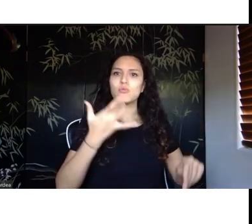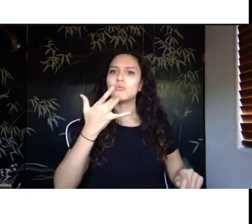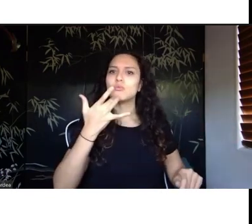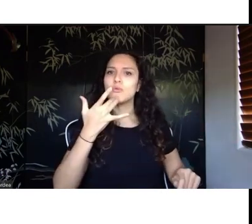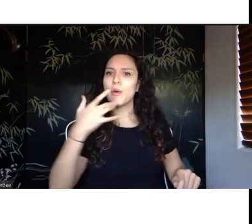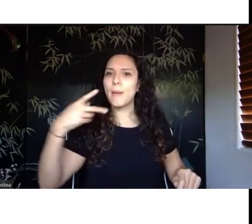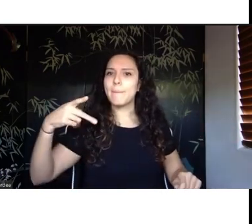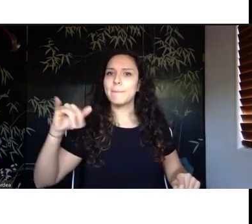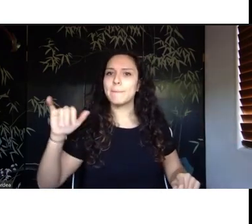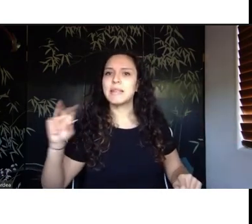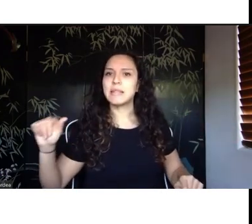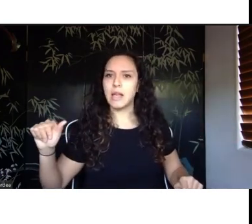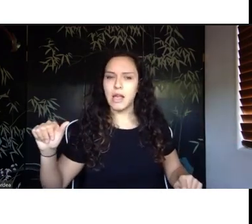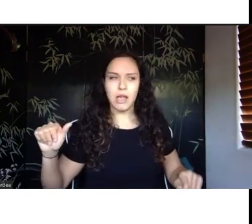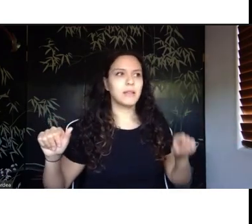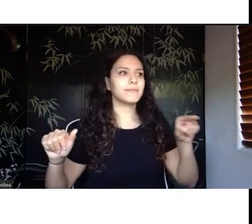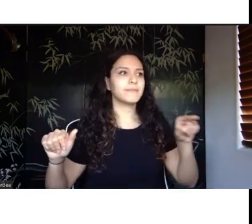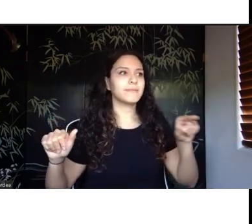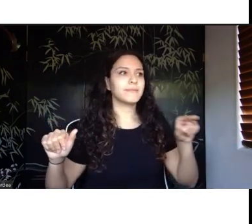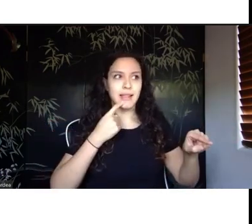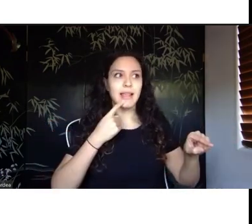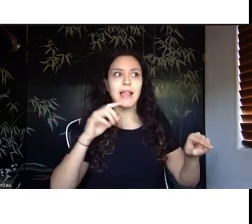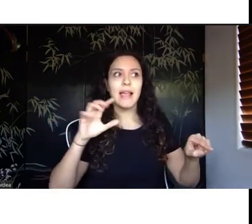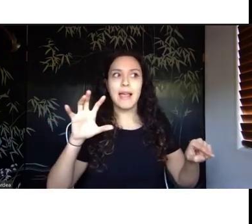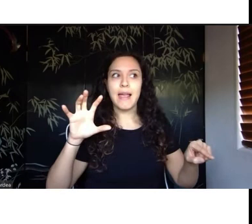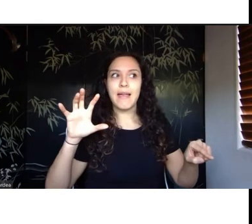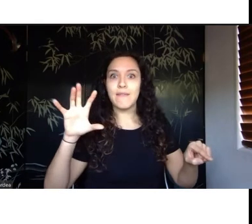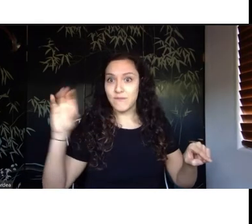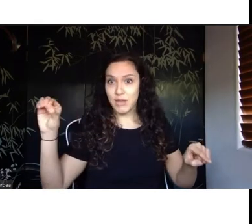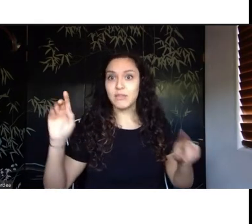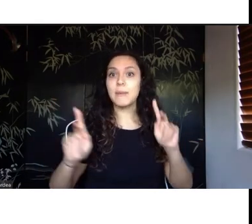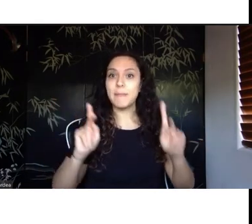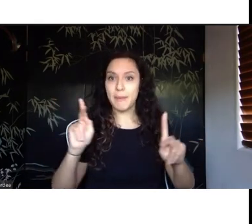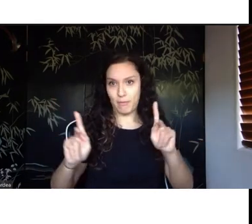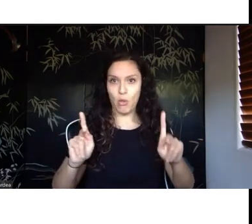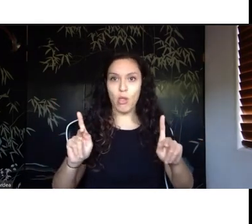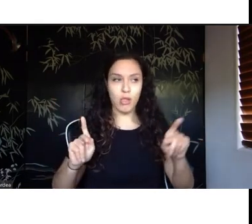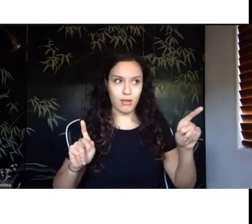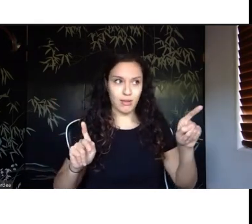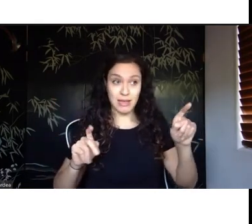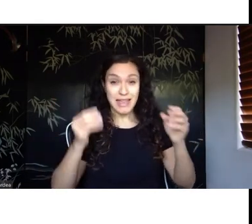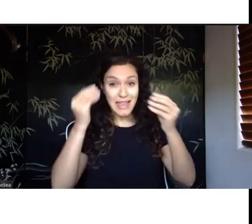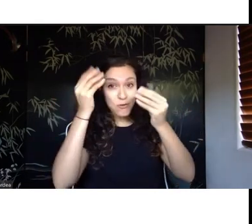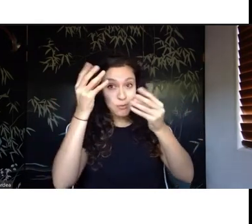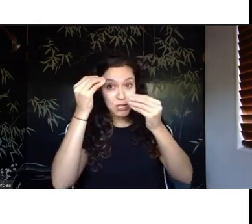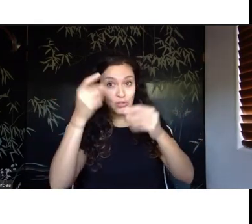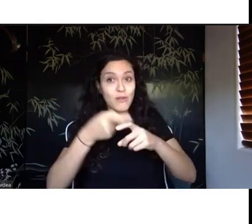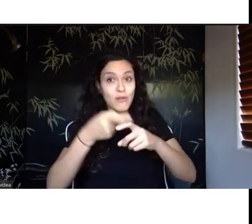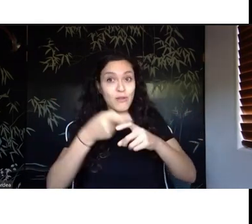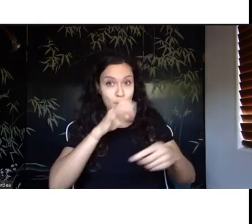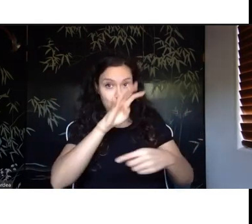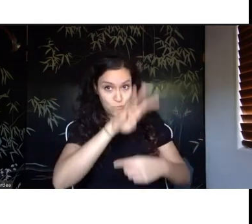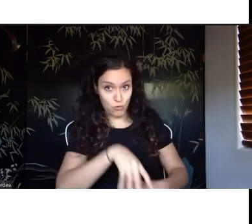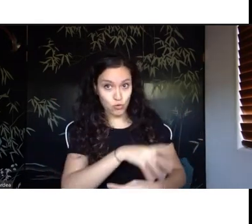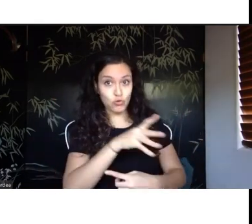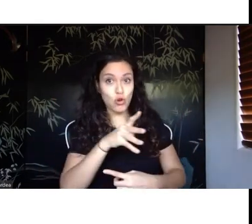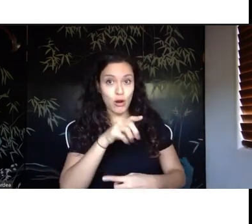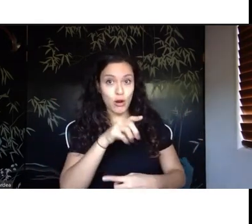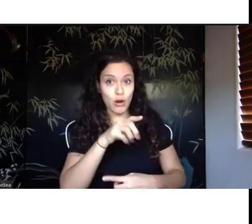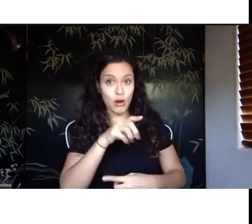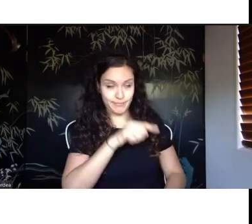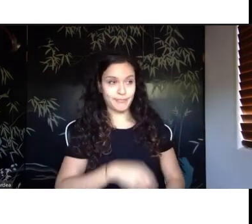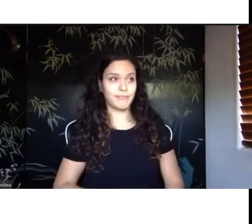Okay, where's pizza? Here's pizza. 50 people would choose pizza. Okay.